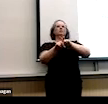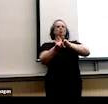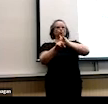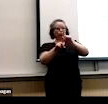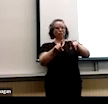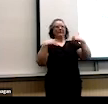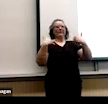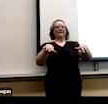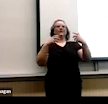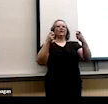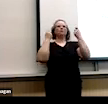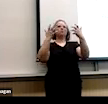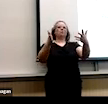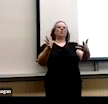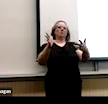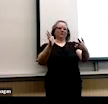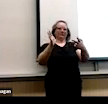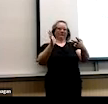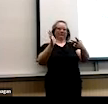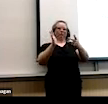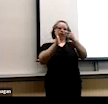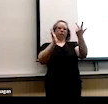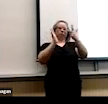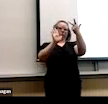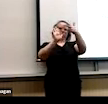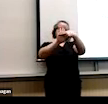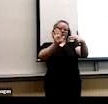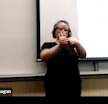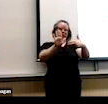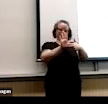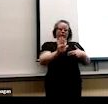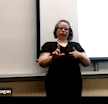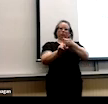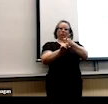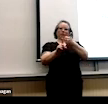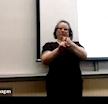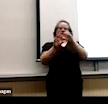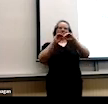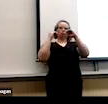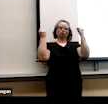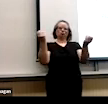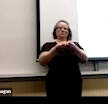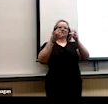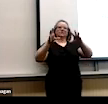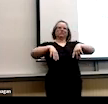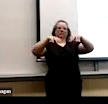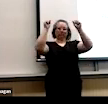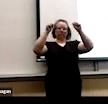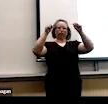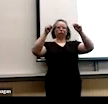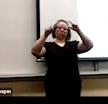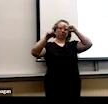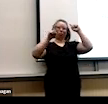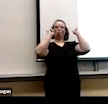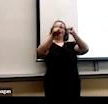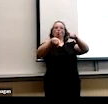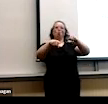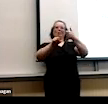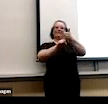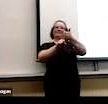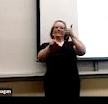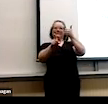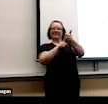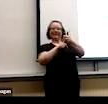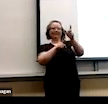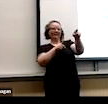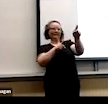coordinates access to various services and supports for adults with developmental disability and children and adolescents with complex needs. One of the greatest services I think